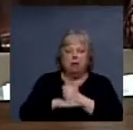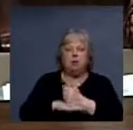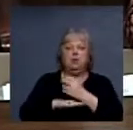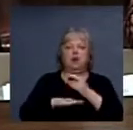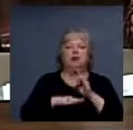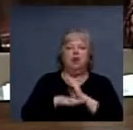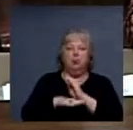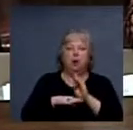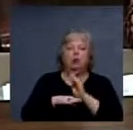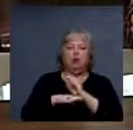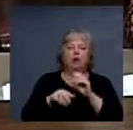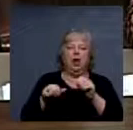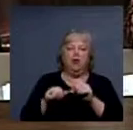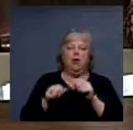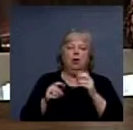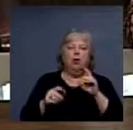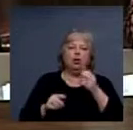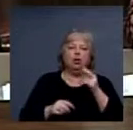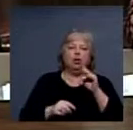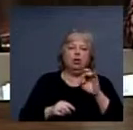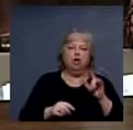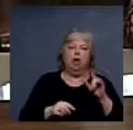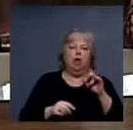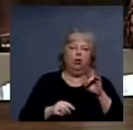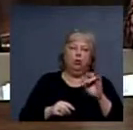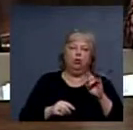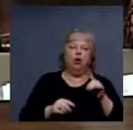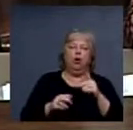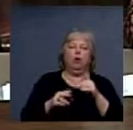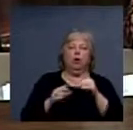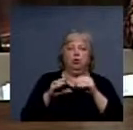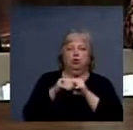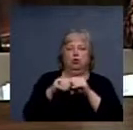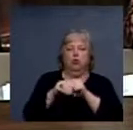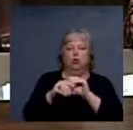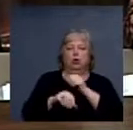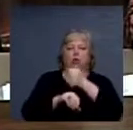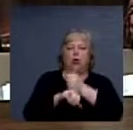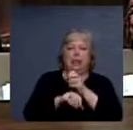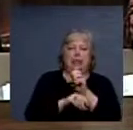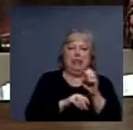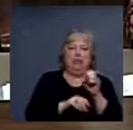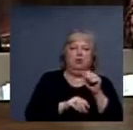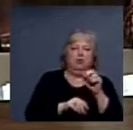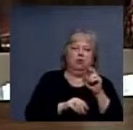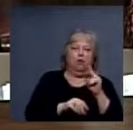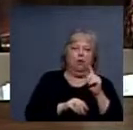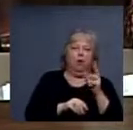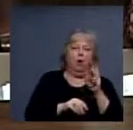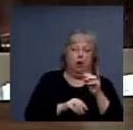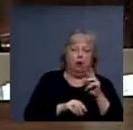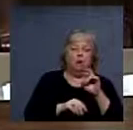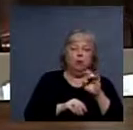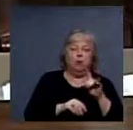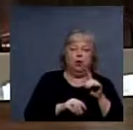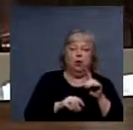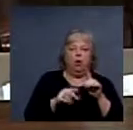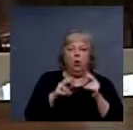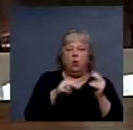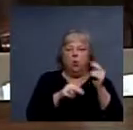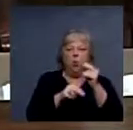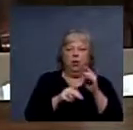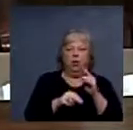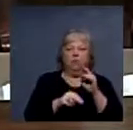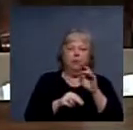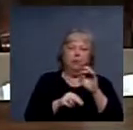titled Chenal Road Self-Storage, long-form PDC, located on the east side of Autumn Road, just north of Barnes & Noble, Little